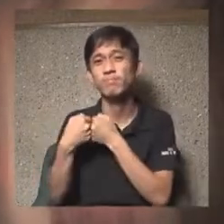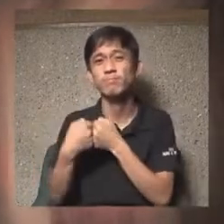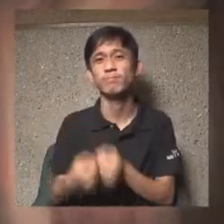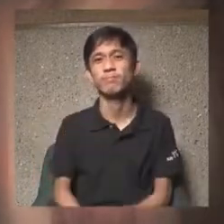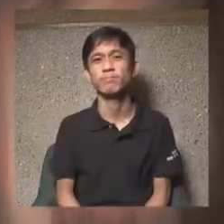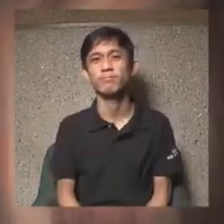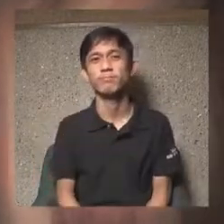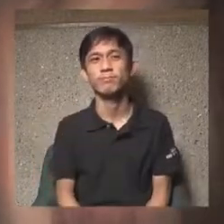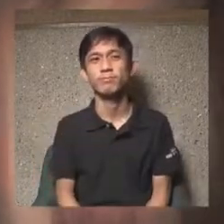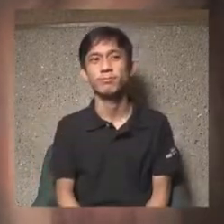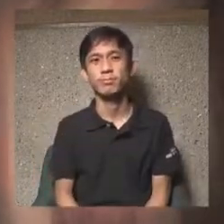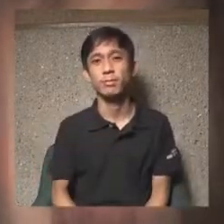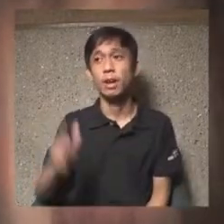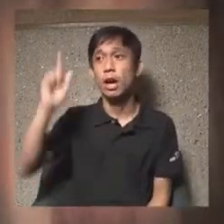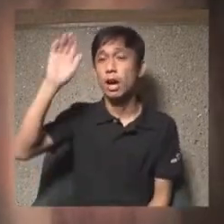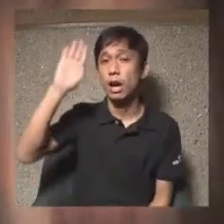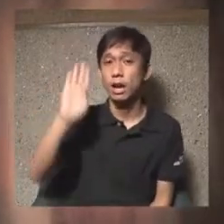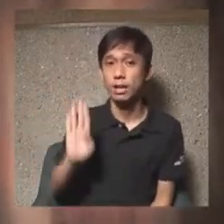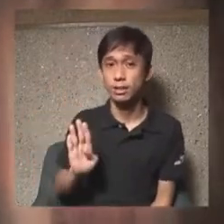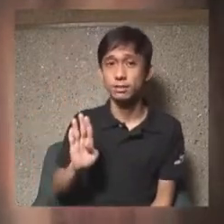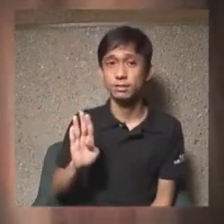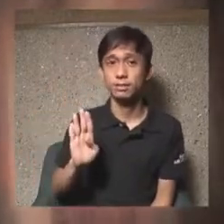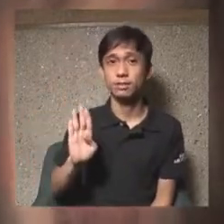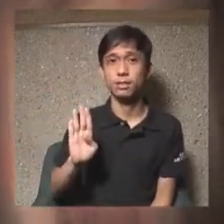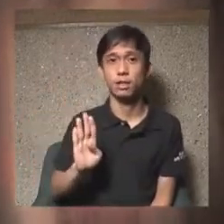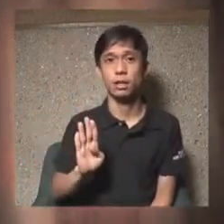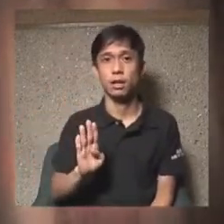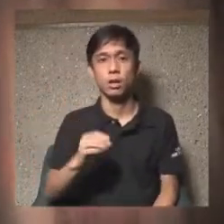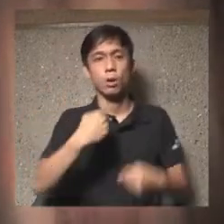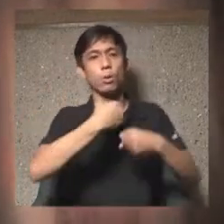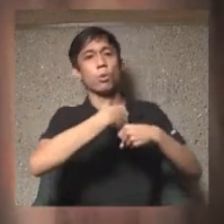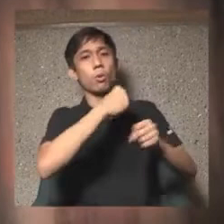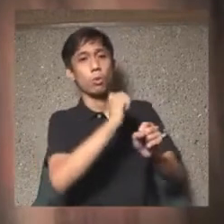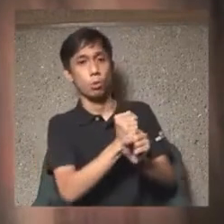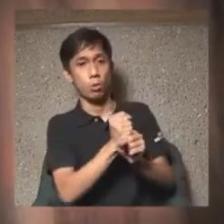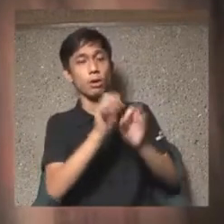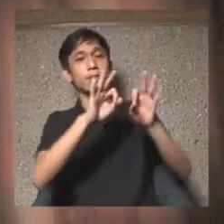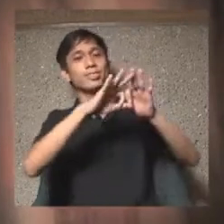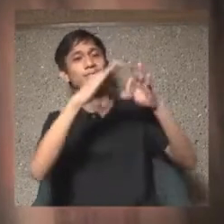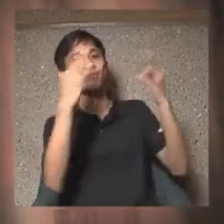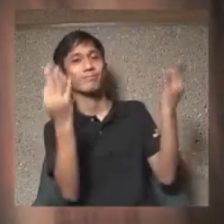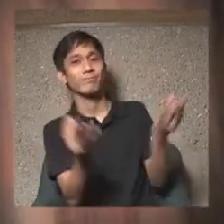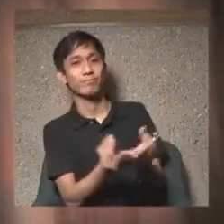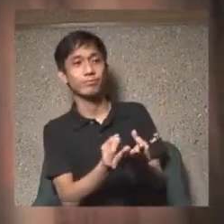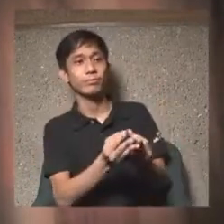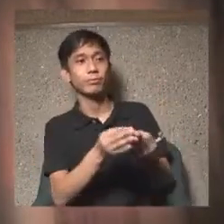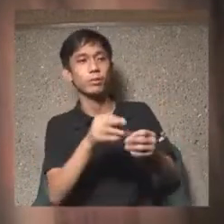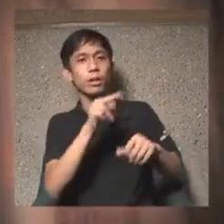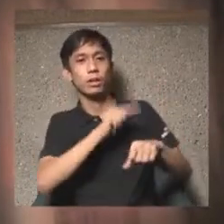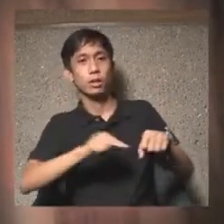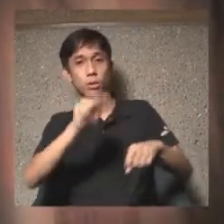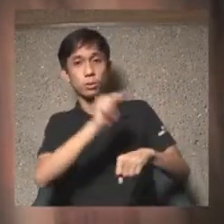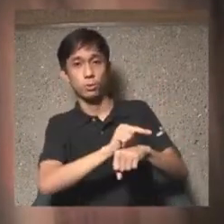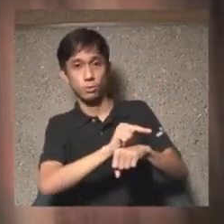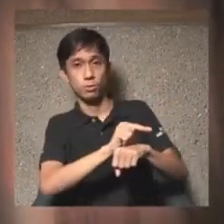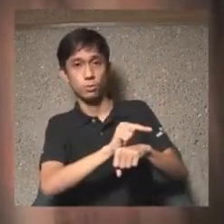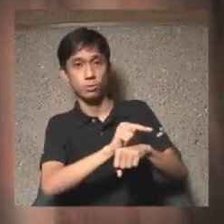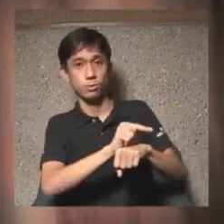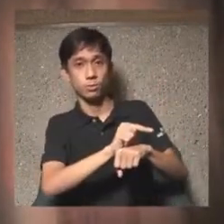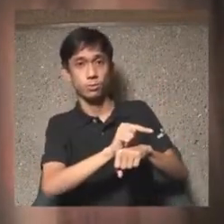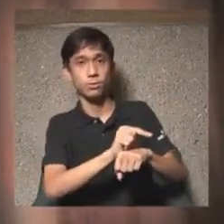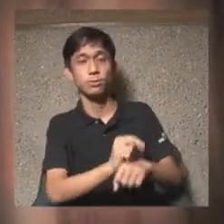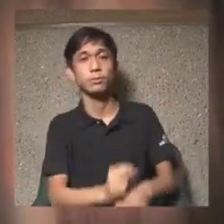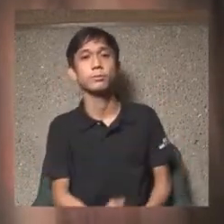God formed the family into a nation, by the way. He chose the nation